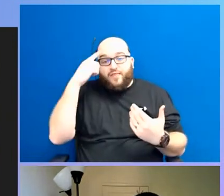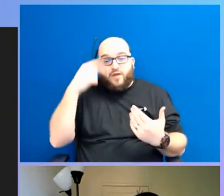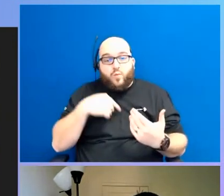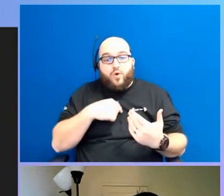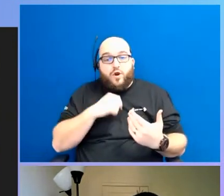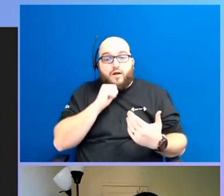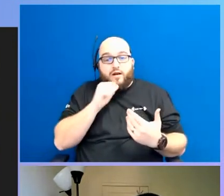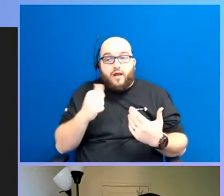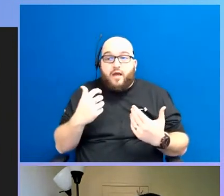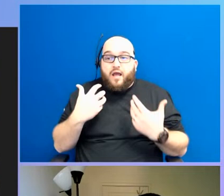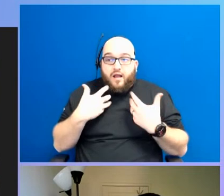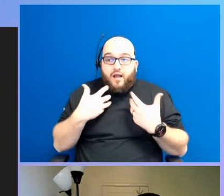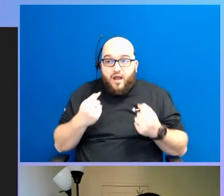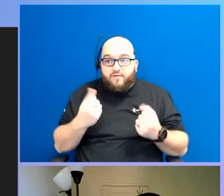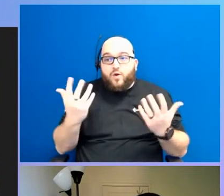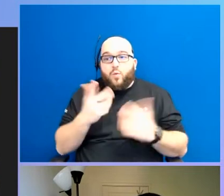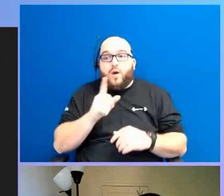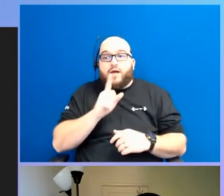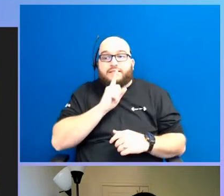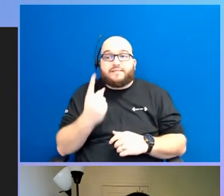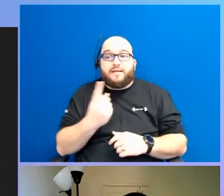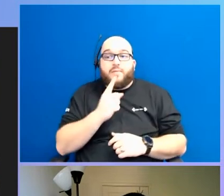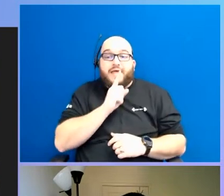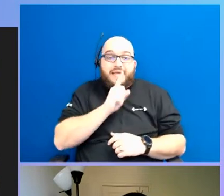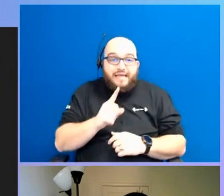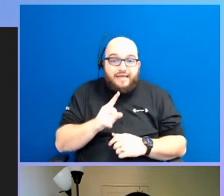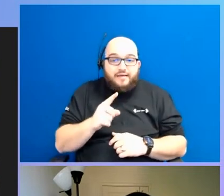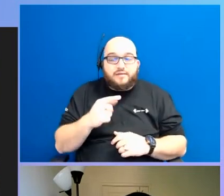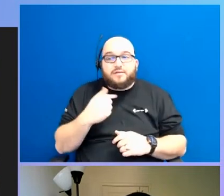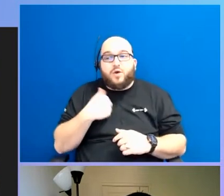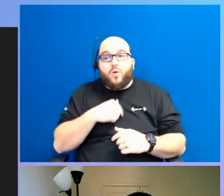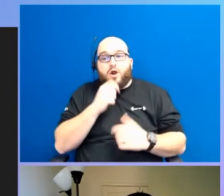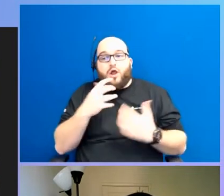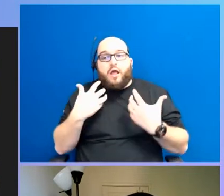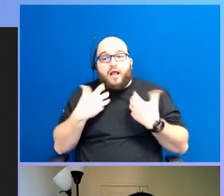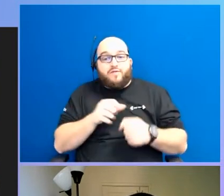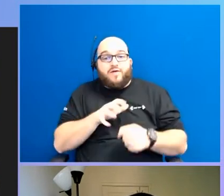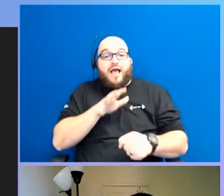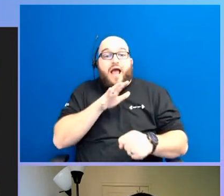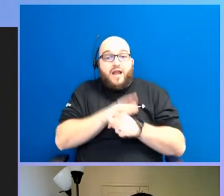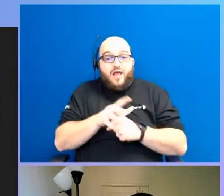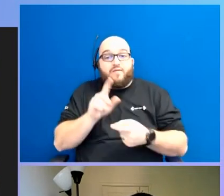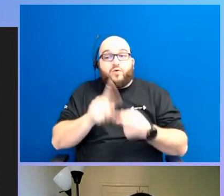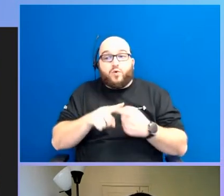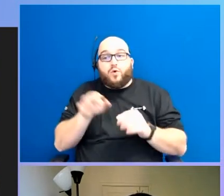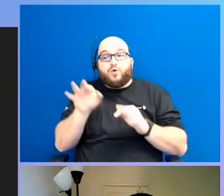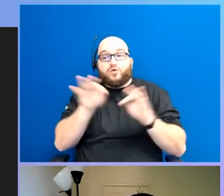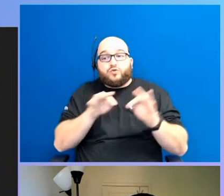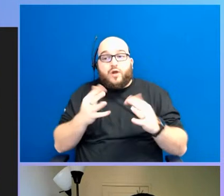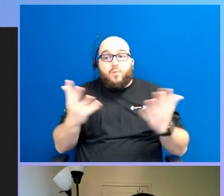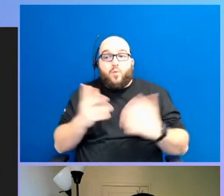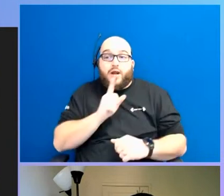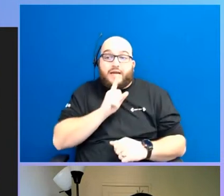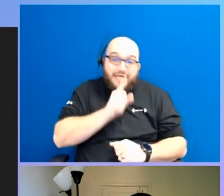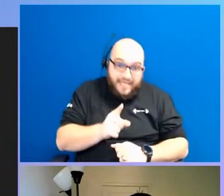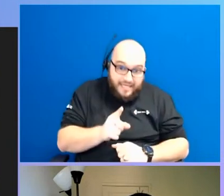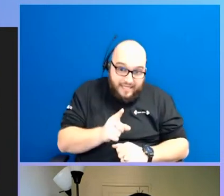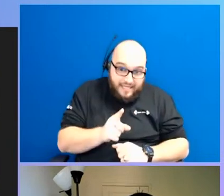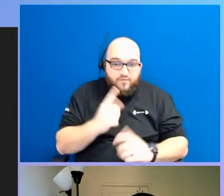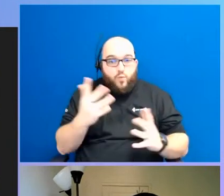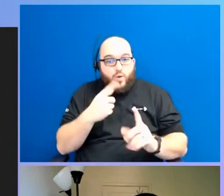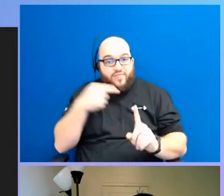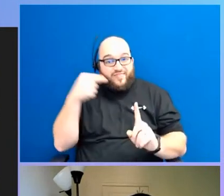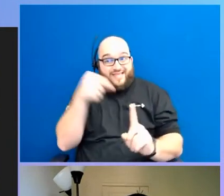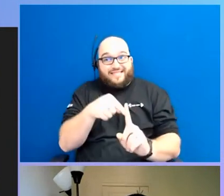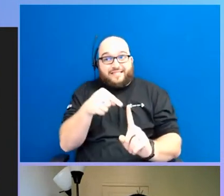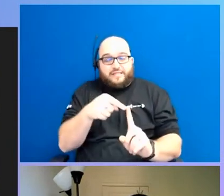confident about what something is in an image, we're not confident enough to describe what it is as an object, I would